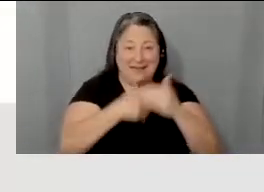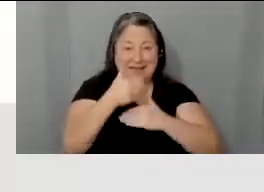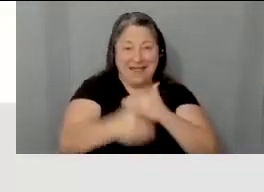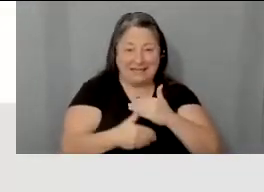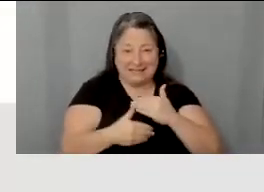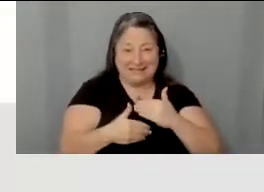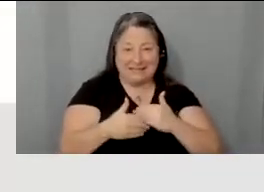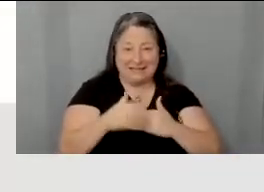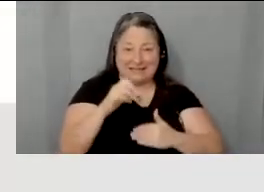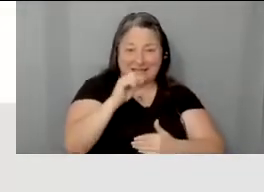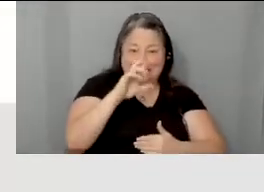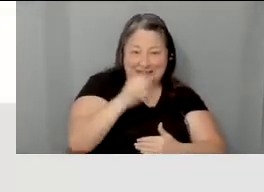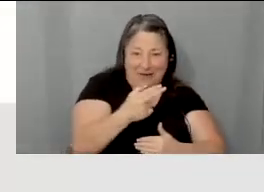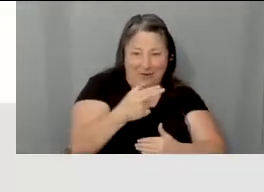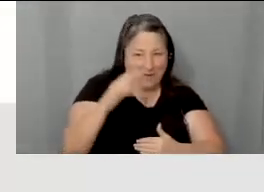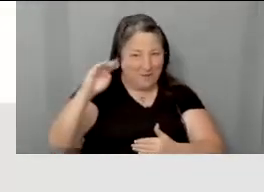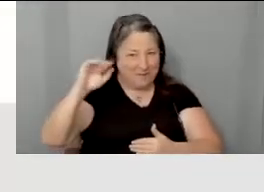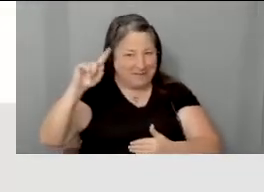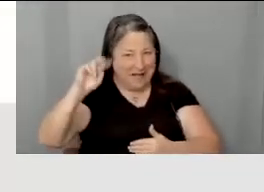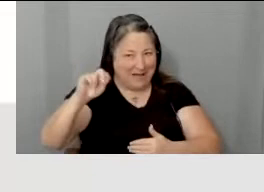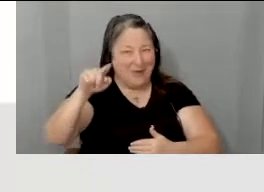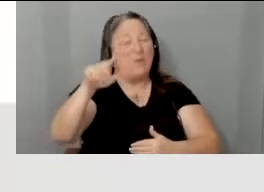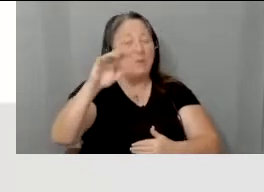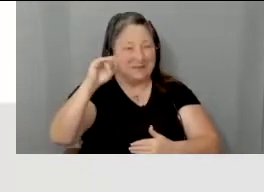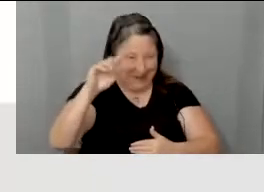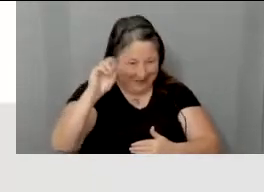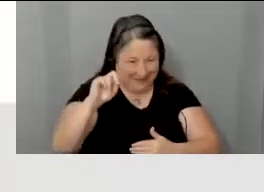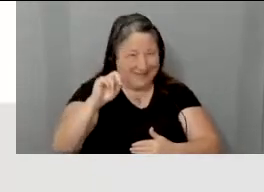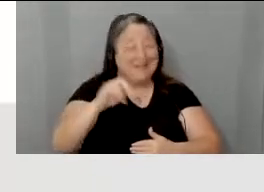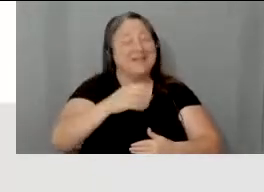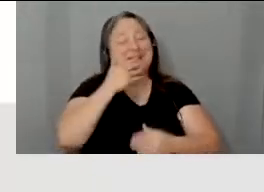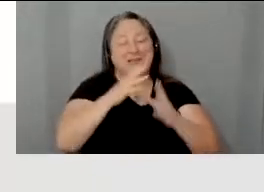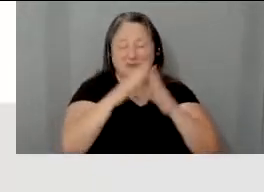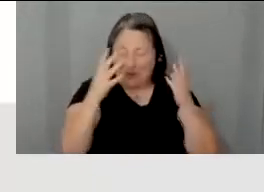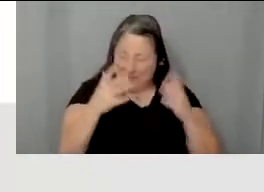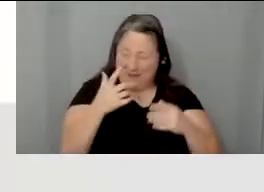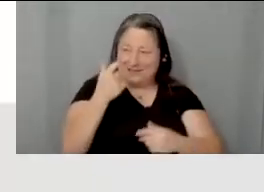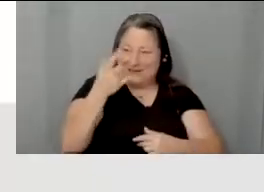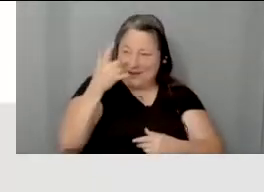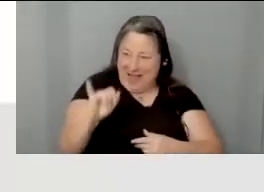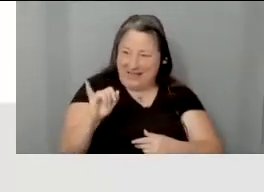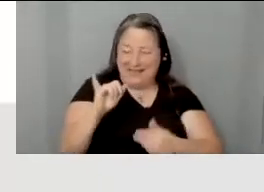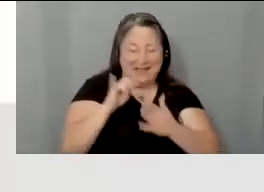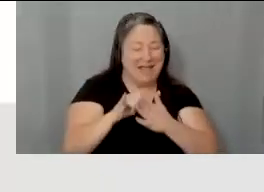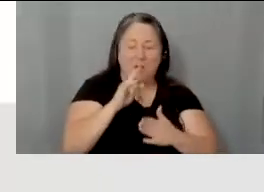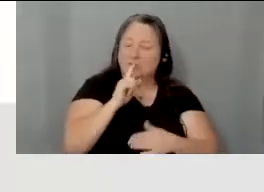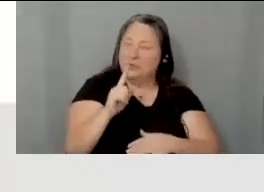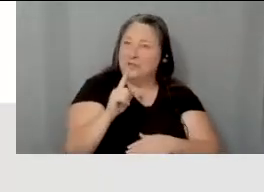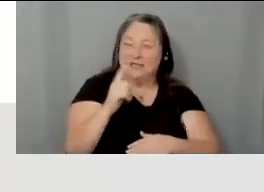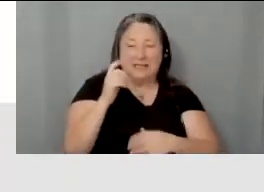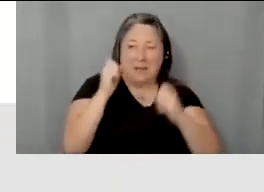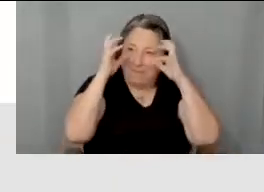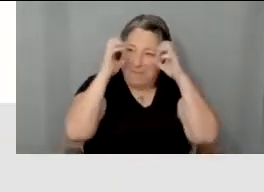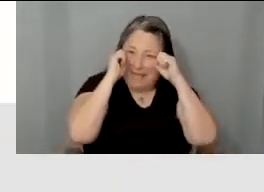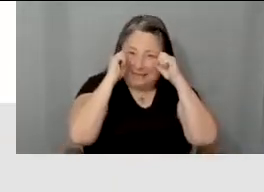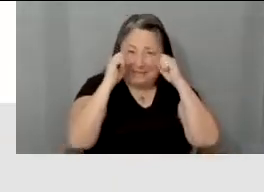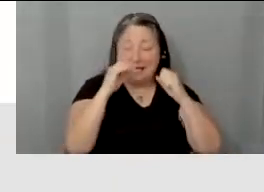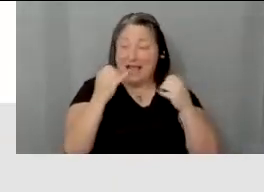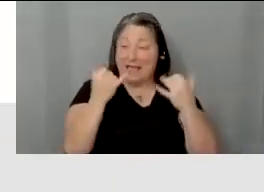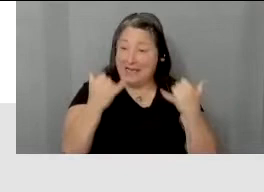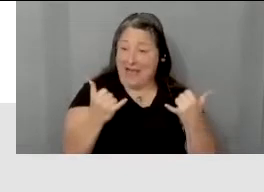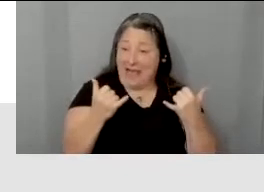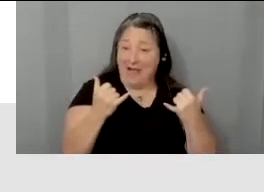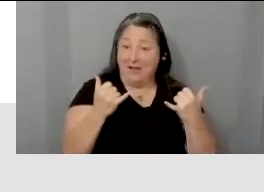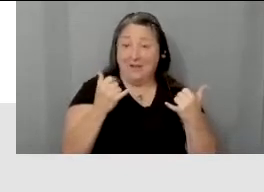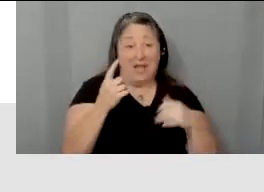Matan. Well, thank you so much, Gully. That was really amazing. And now that you have